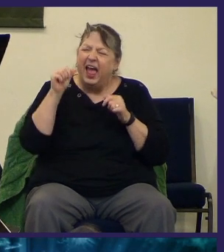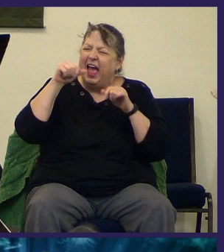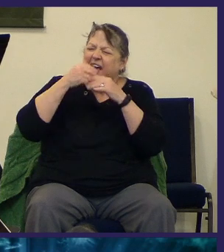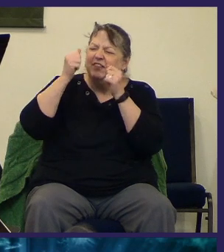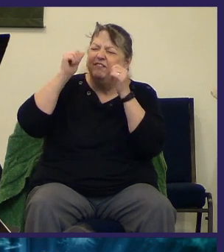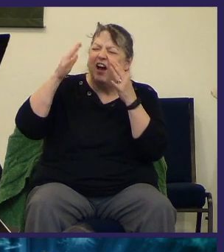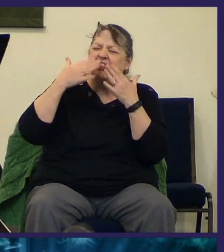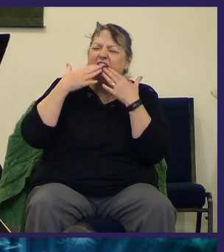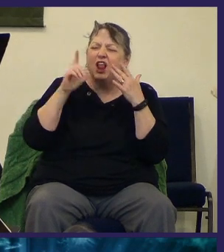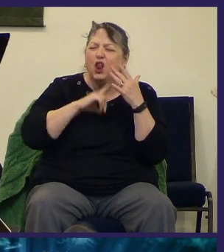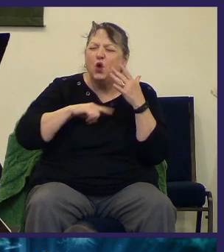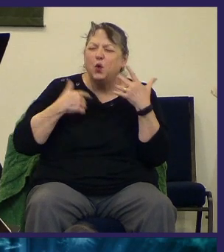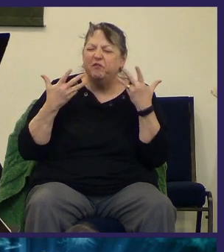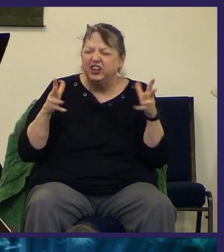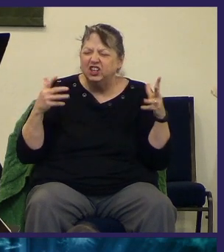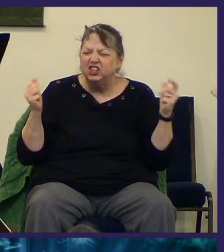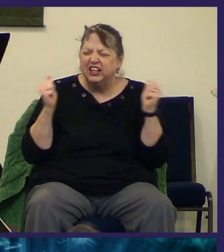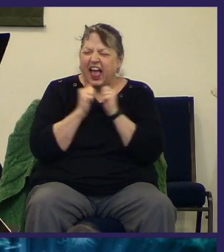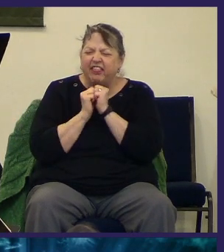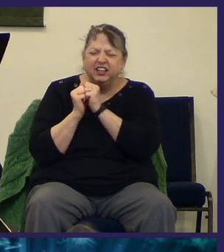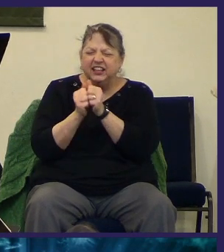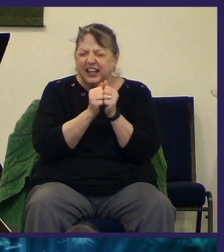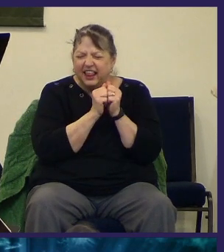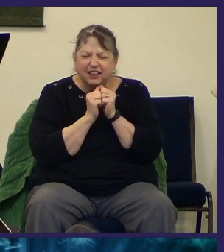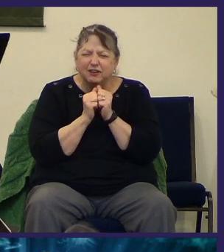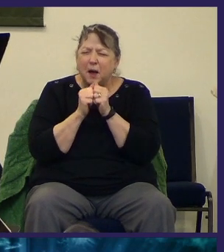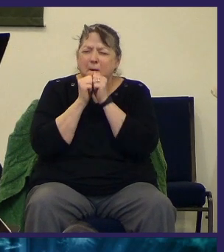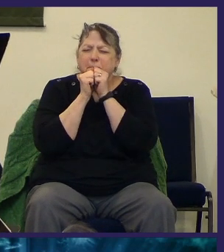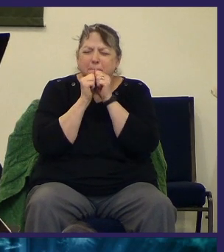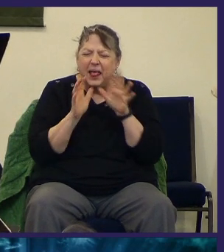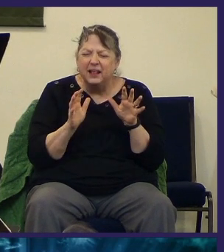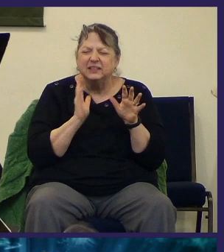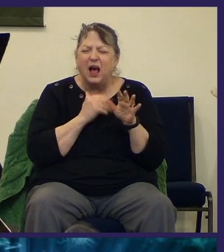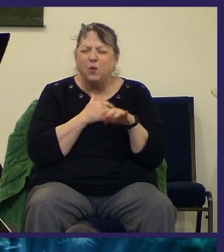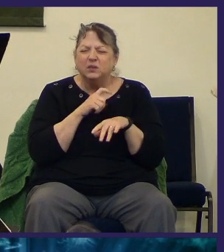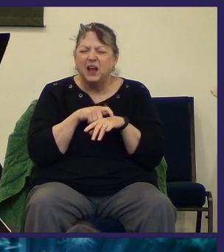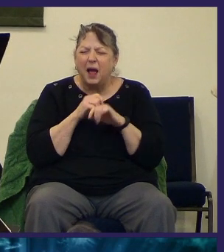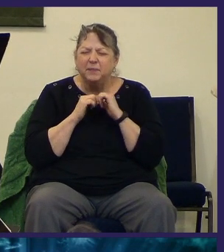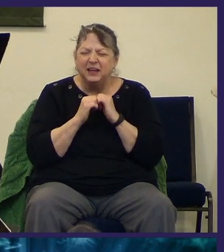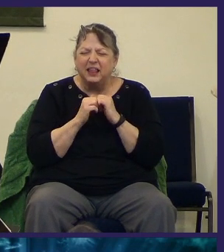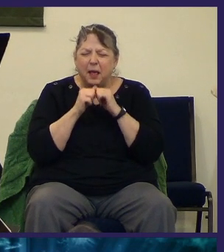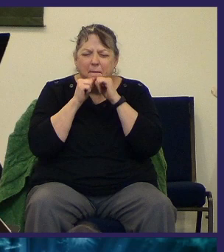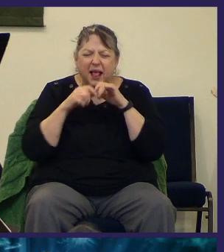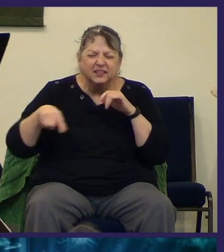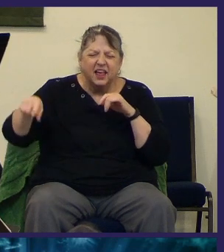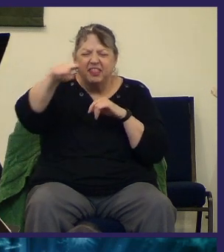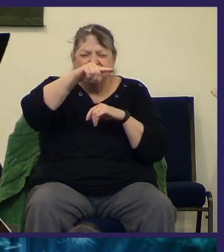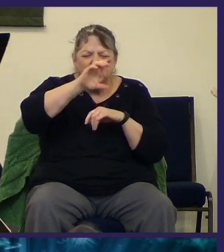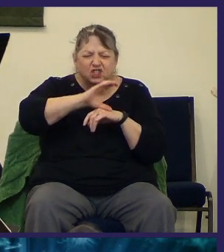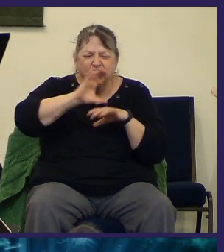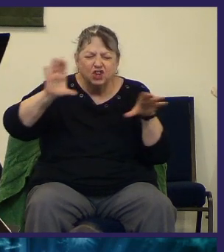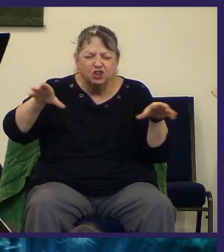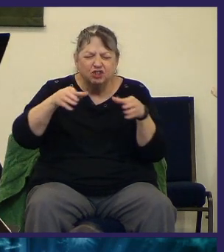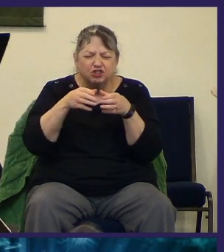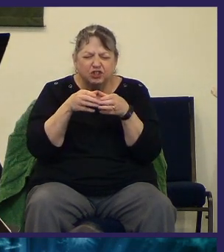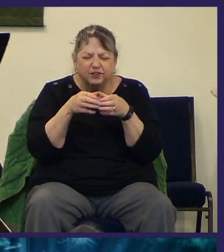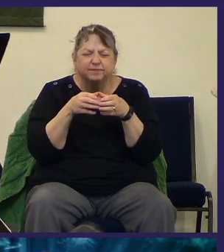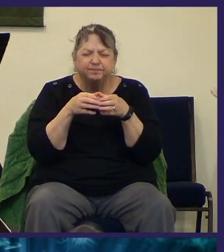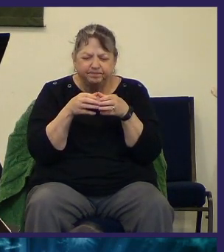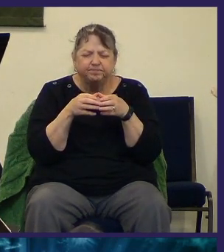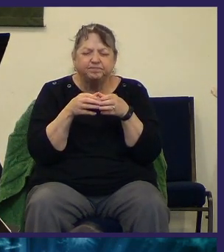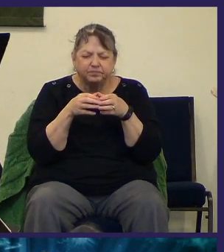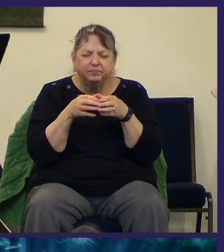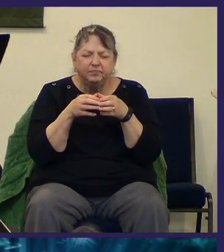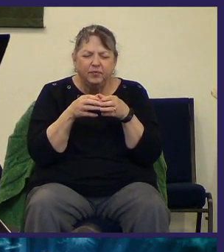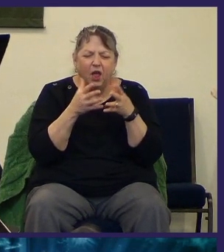lord as we gather here today we just ask your blessing upon this church we ask lord that everything done here today would